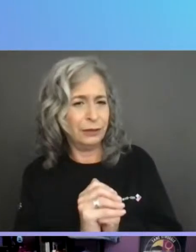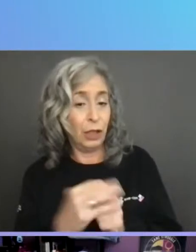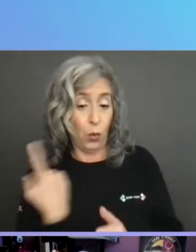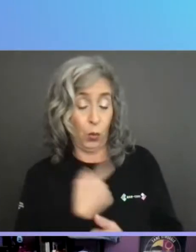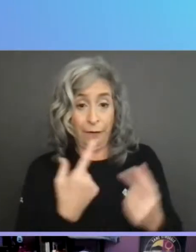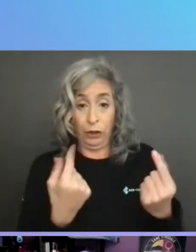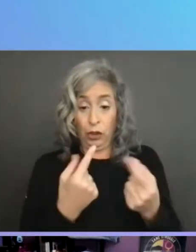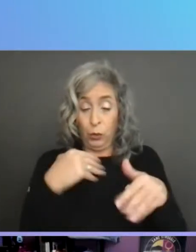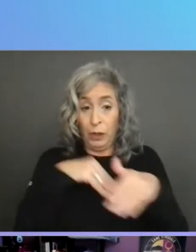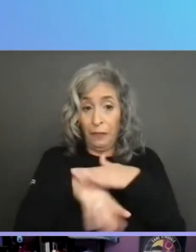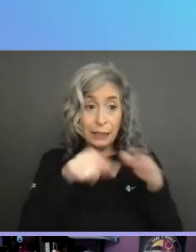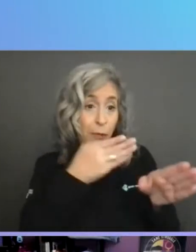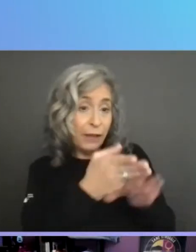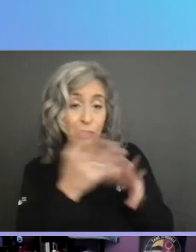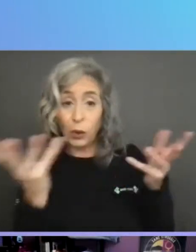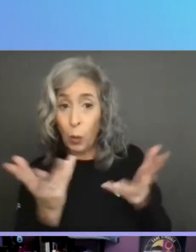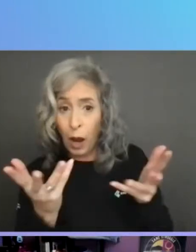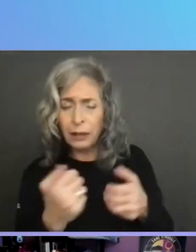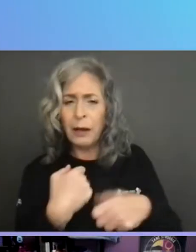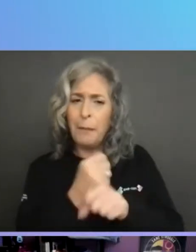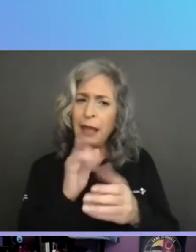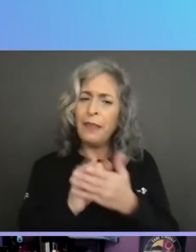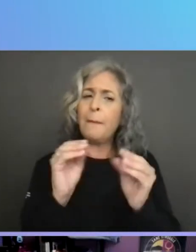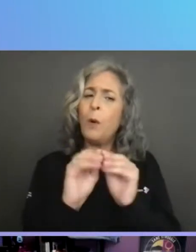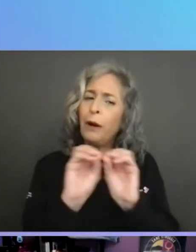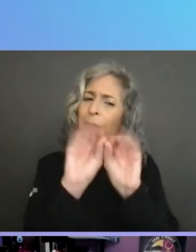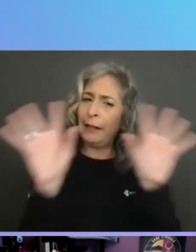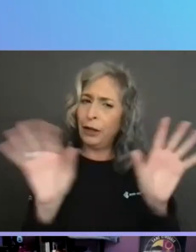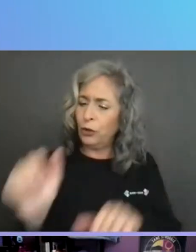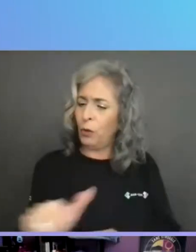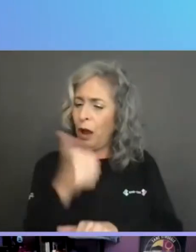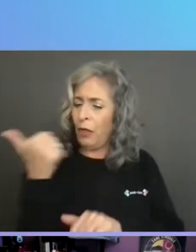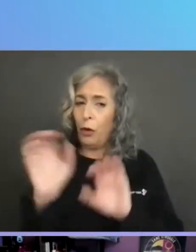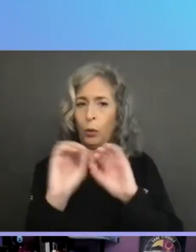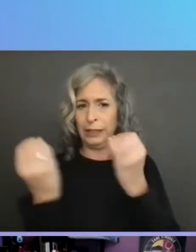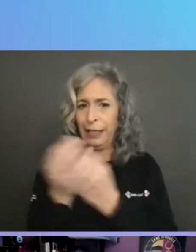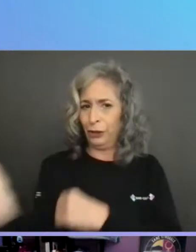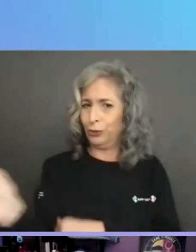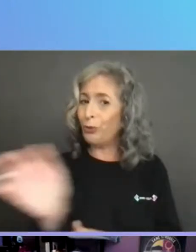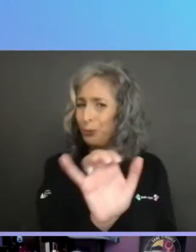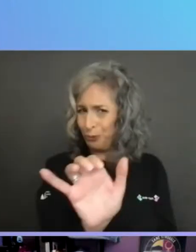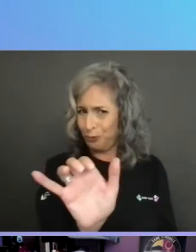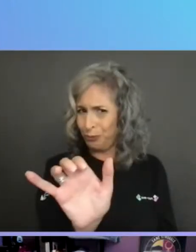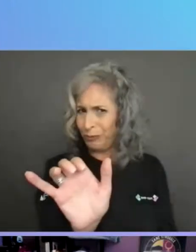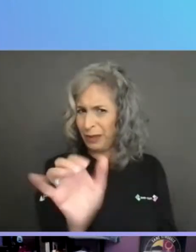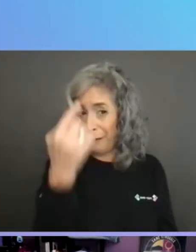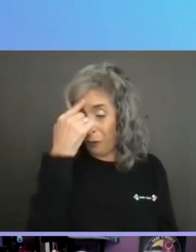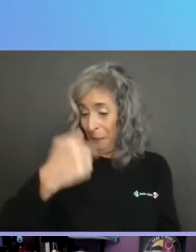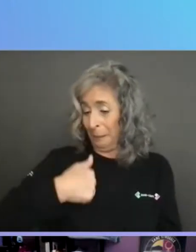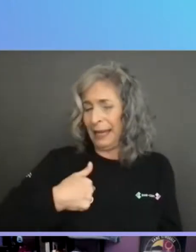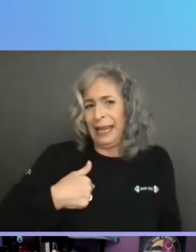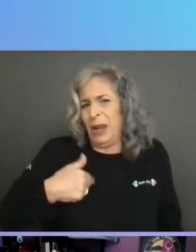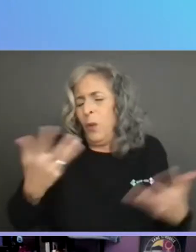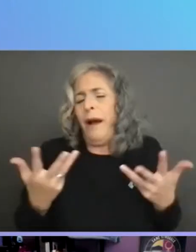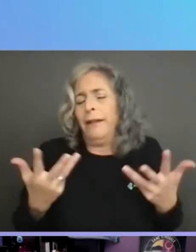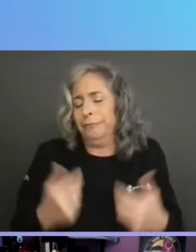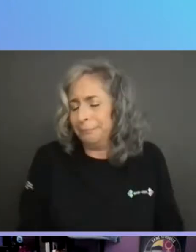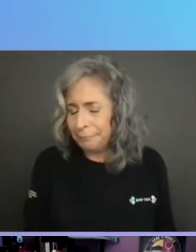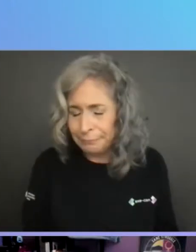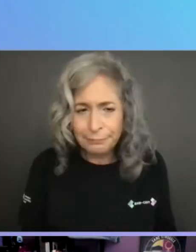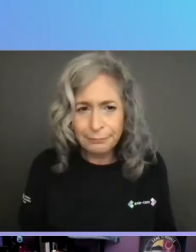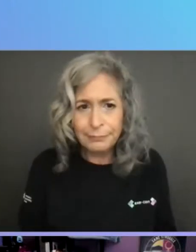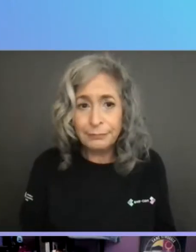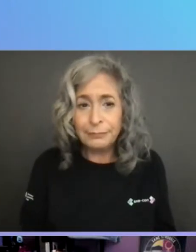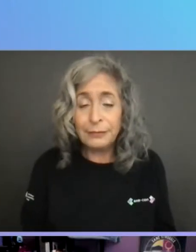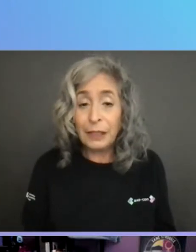in the profession is to make that more clear to other organizations as well. So what's in it for me? So what's in